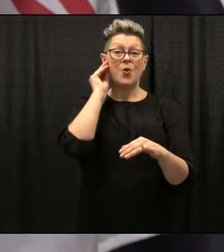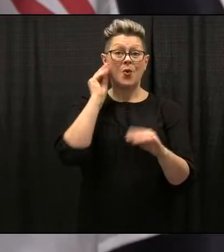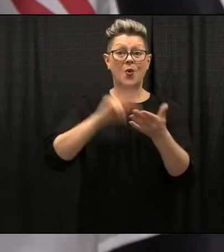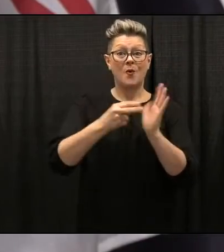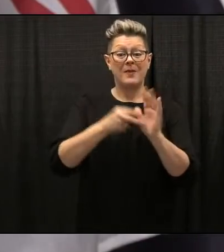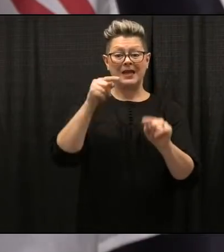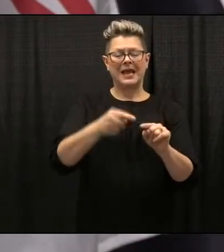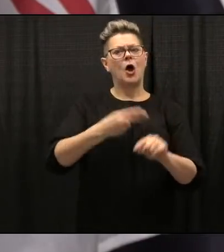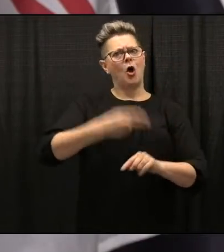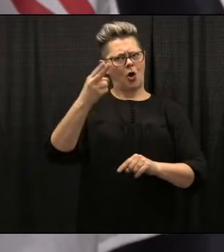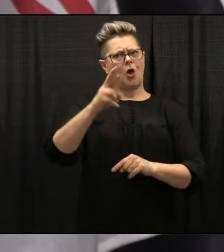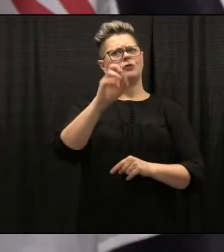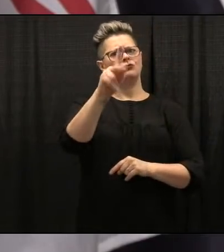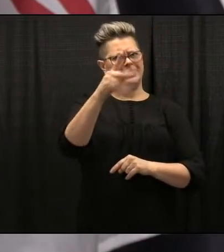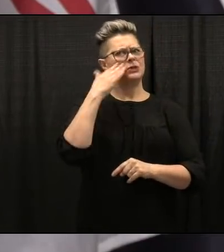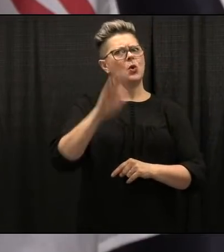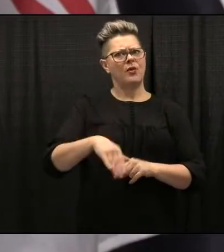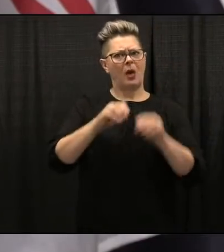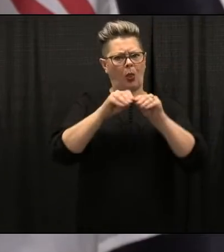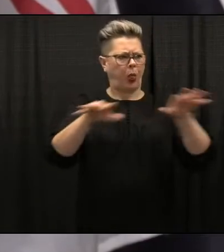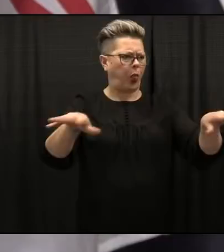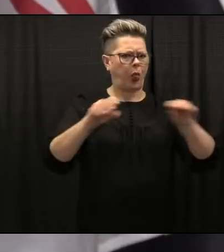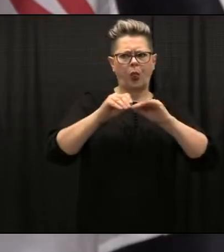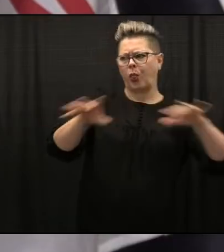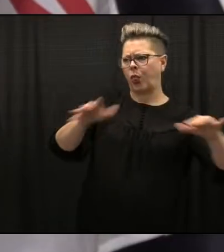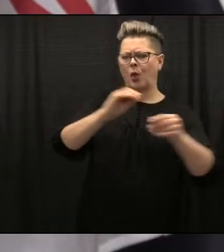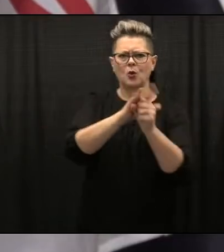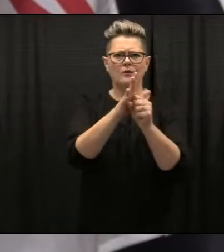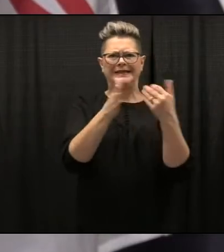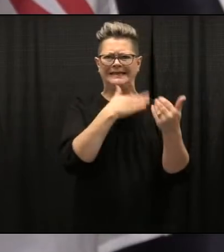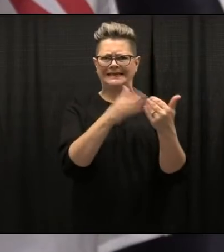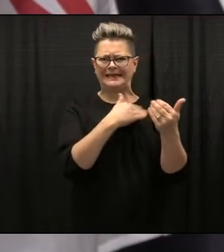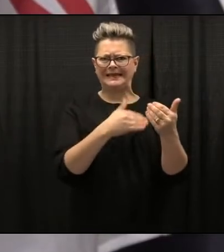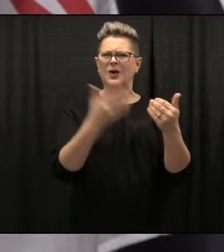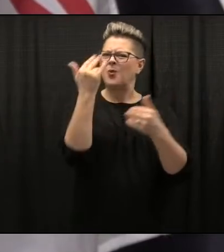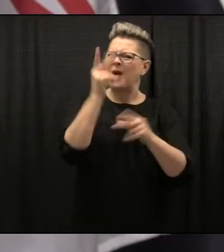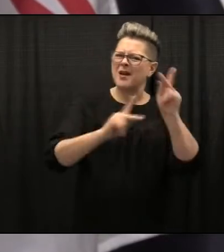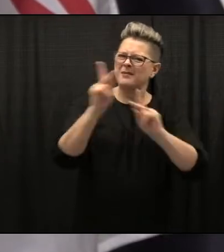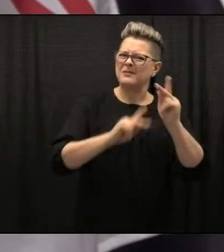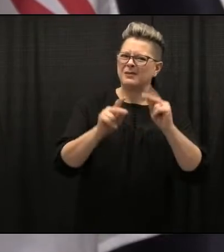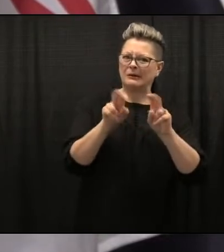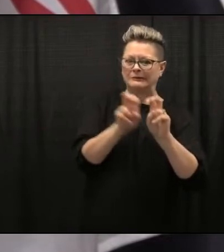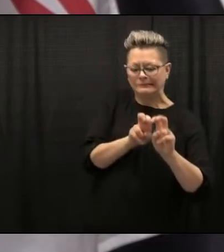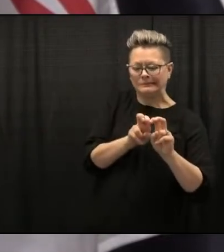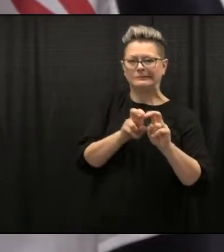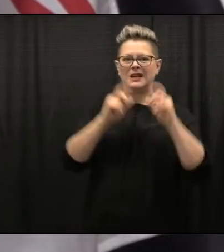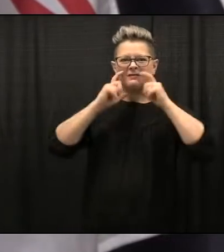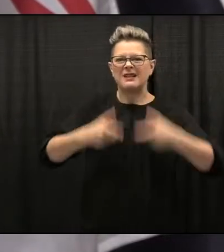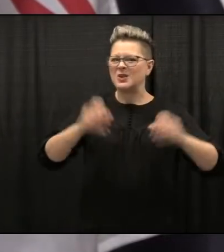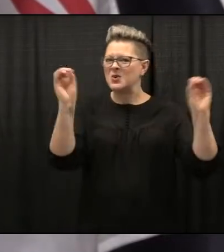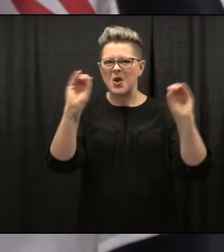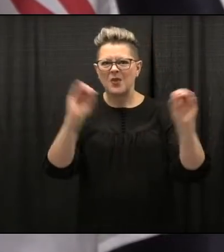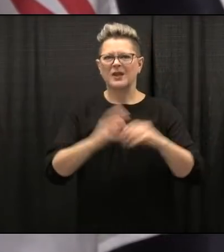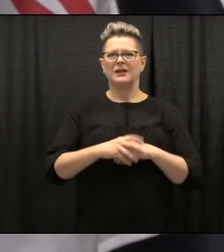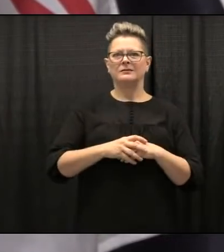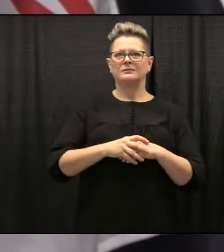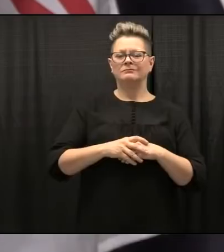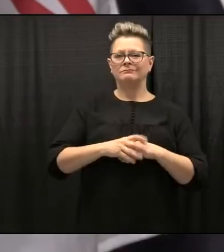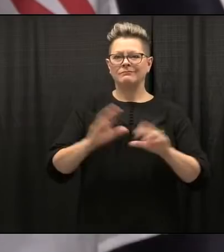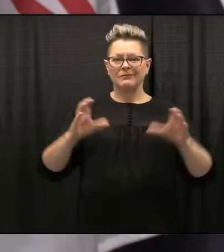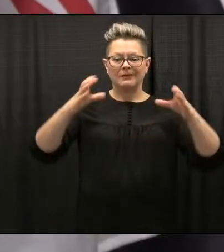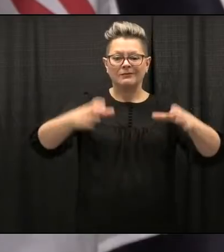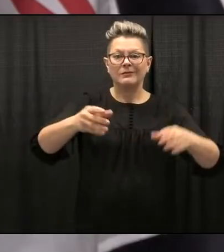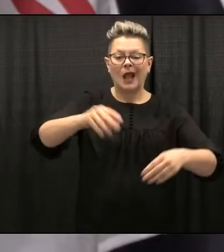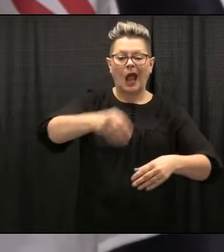the highest risk settings for transmission. People are often in close proximity, not wearing masks, and often eating from communal